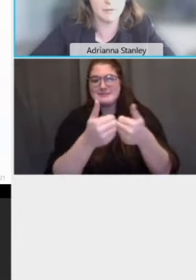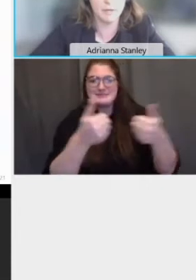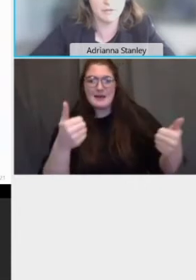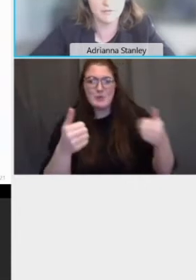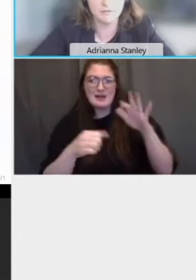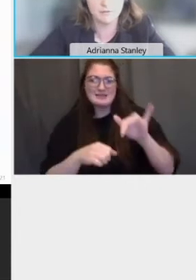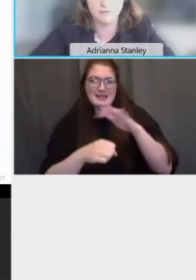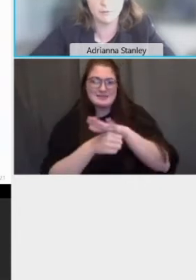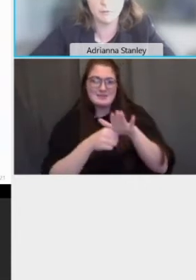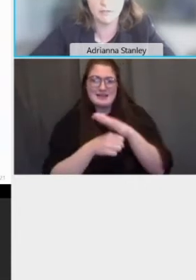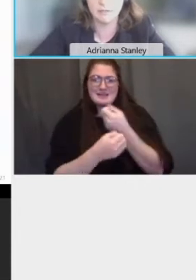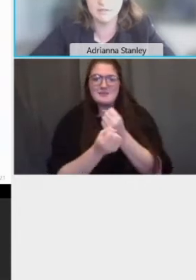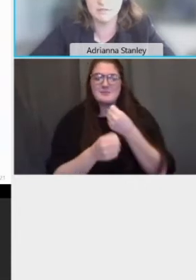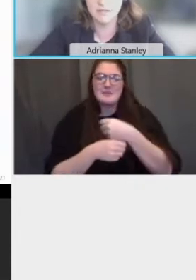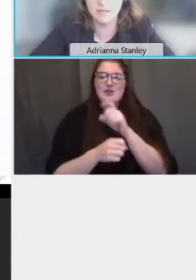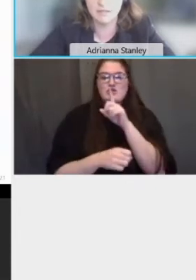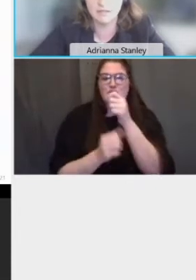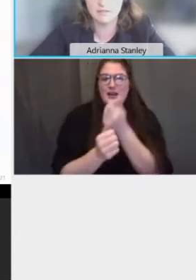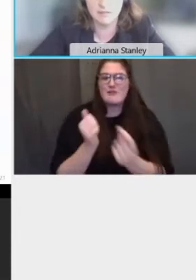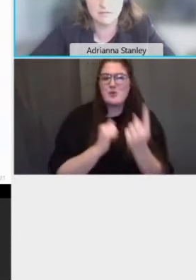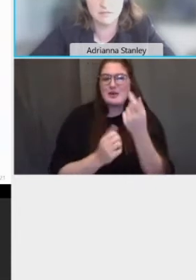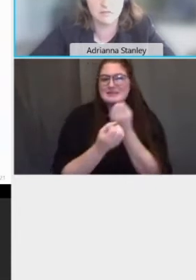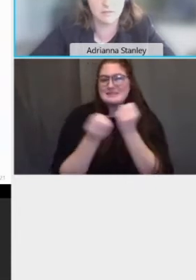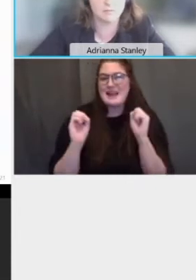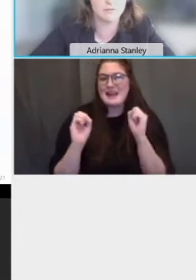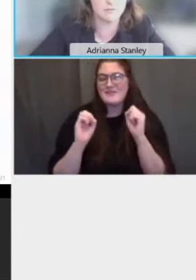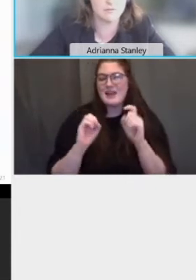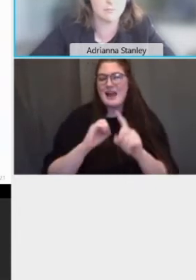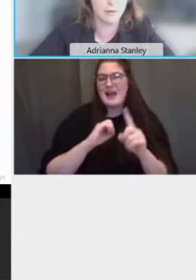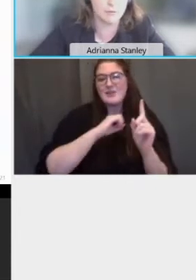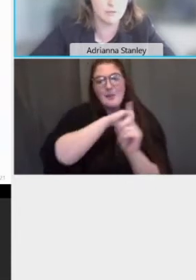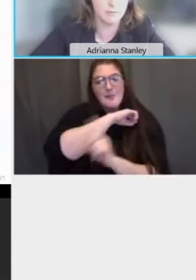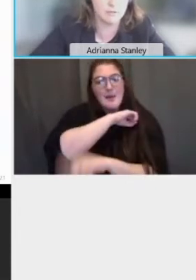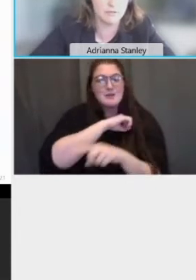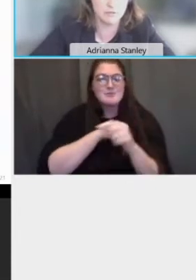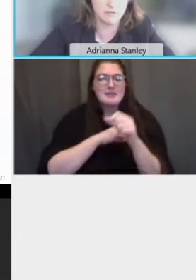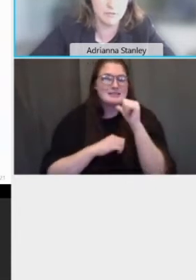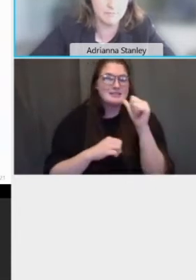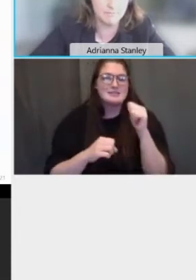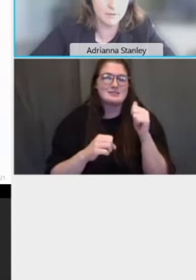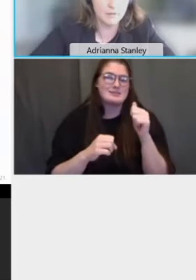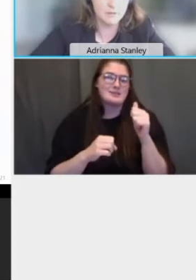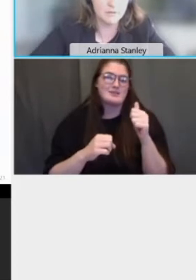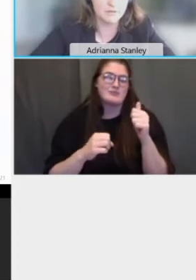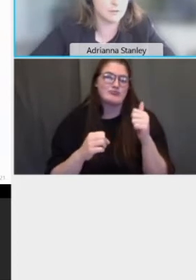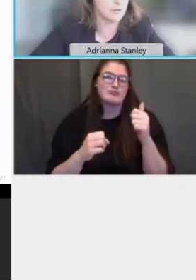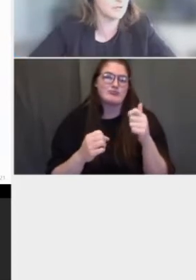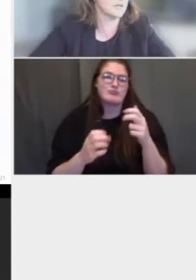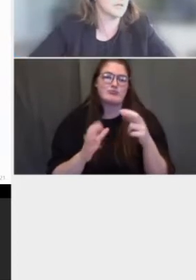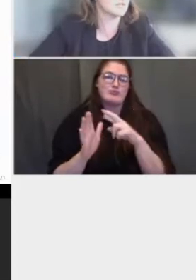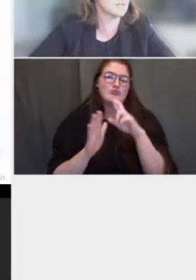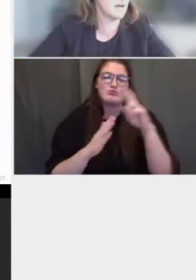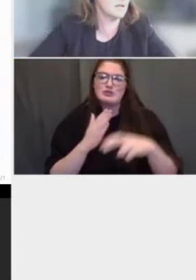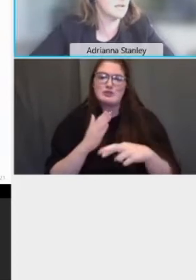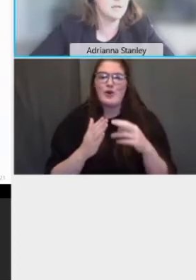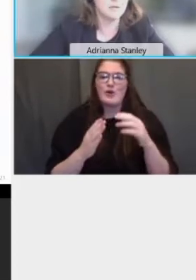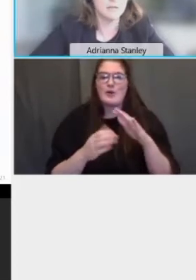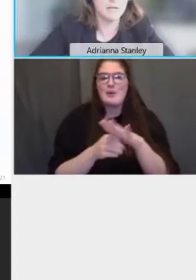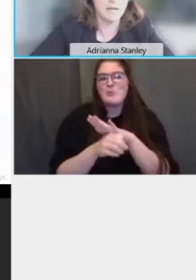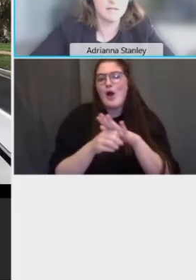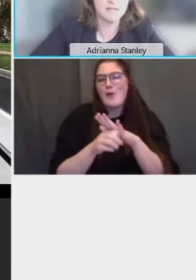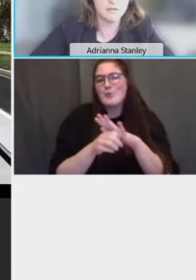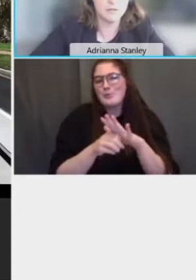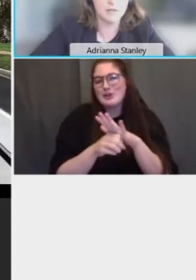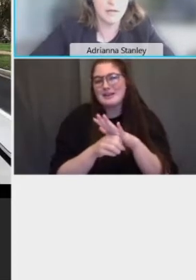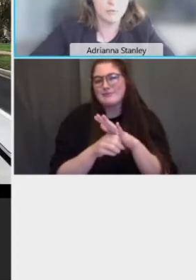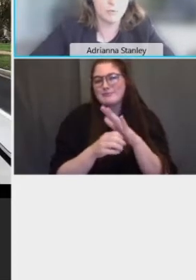safe and that the penalty for someone making a mistake doesn't necessarily result in property damage or injury. So if we go to the next slide, we